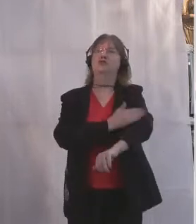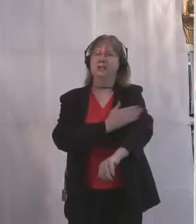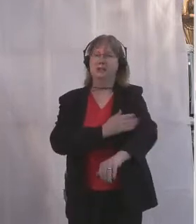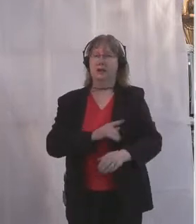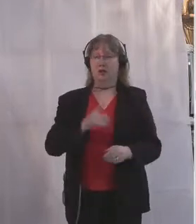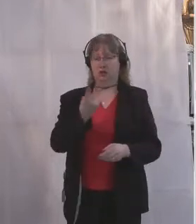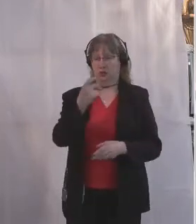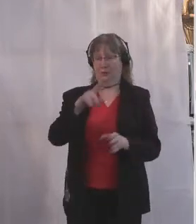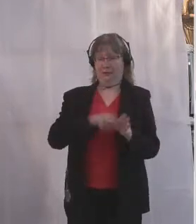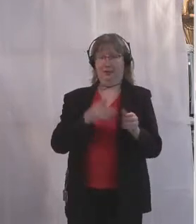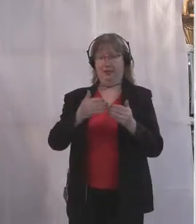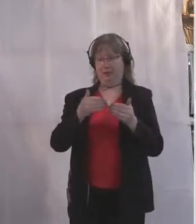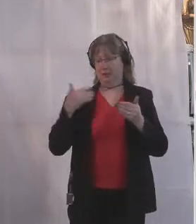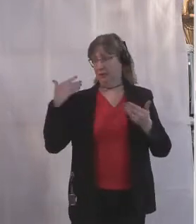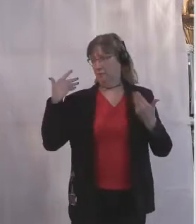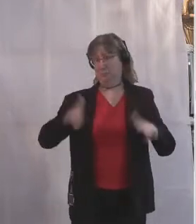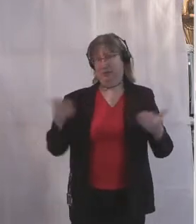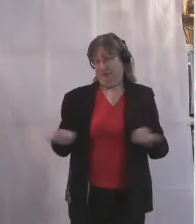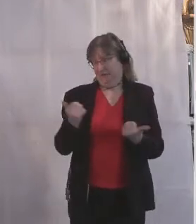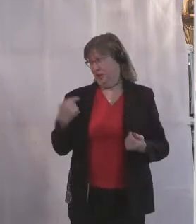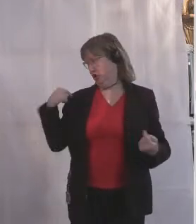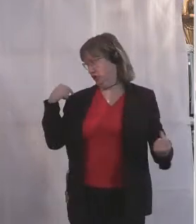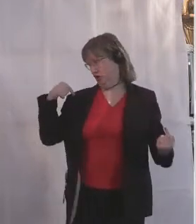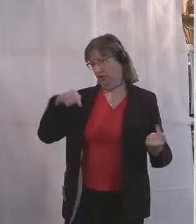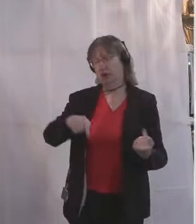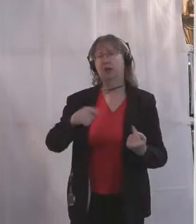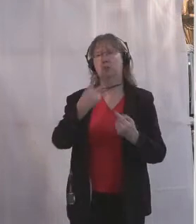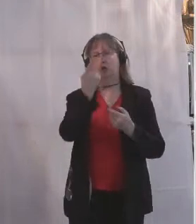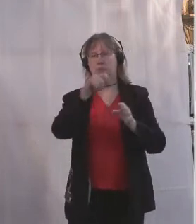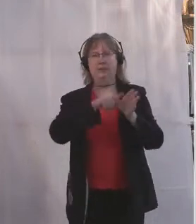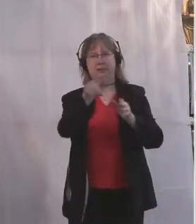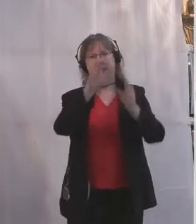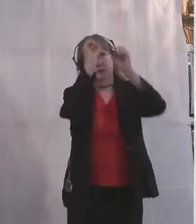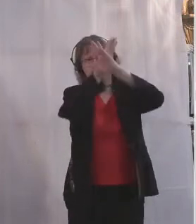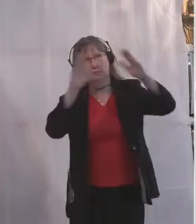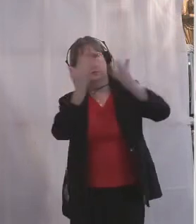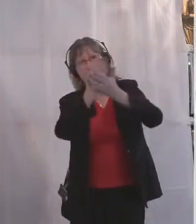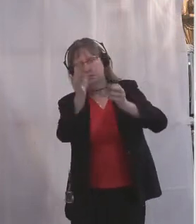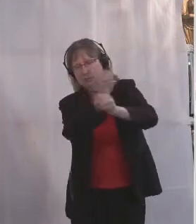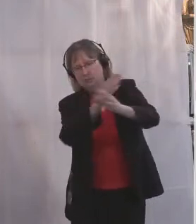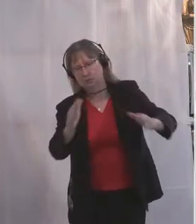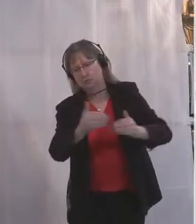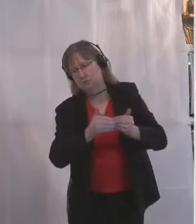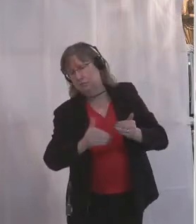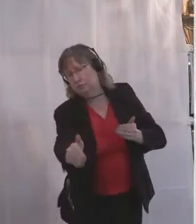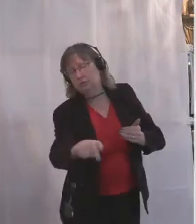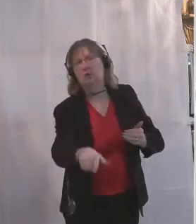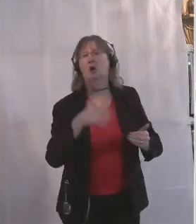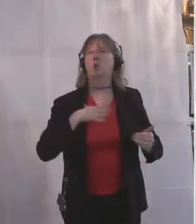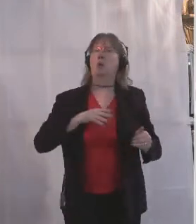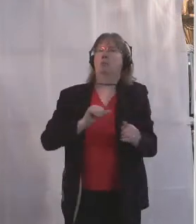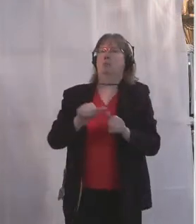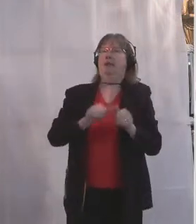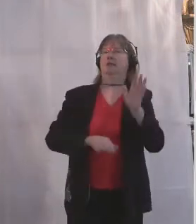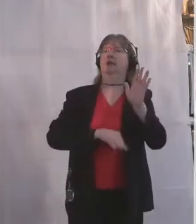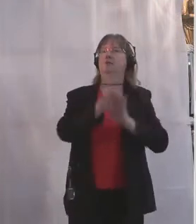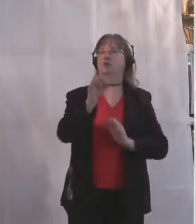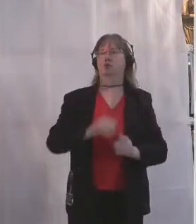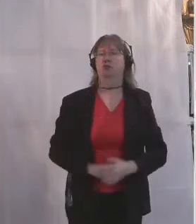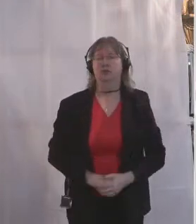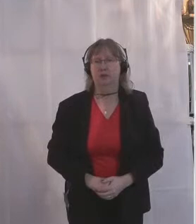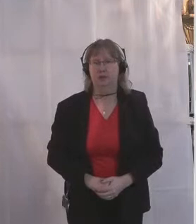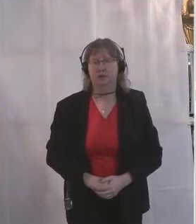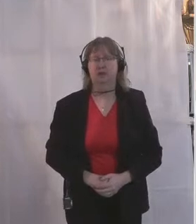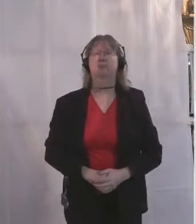in a different way, in a way that works for all people and for the planet. So it's quite a moment, I would say, in